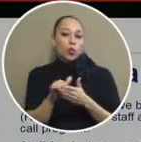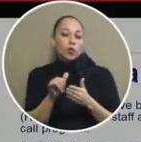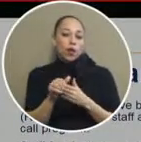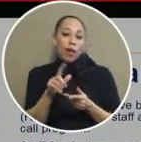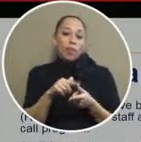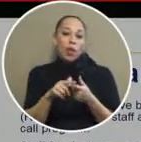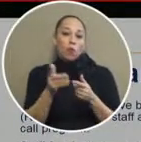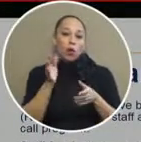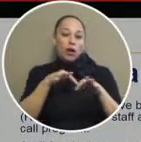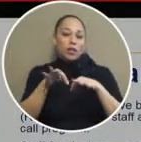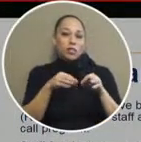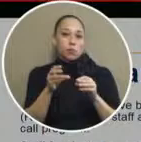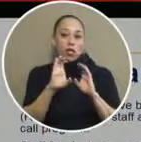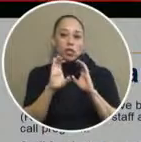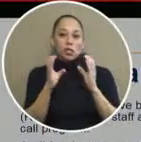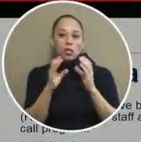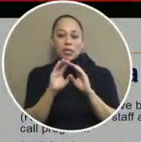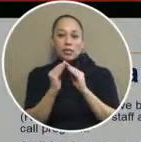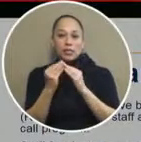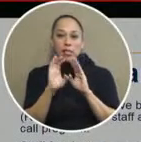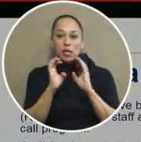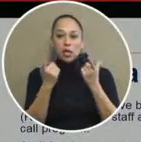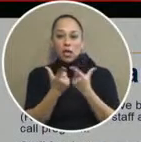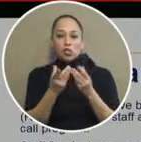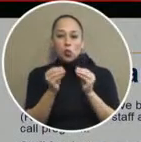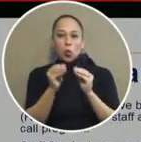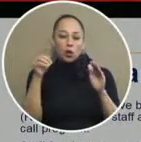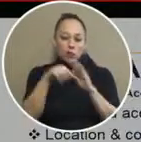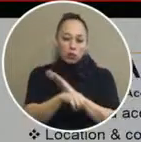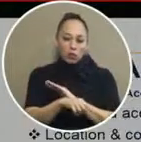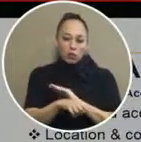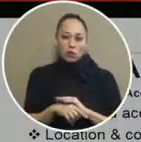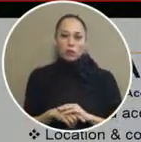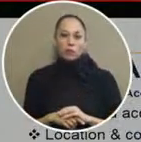back to council as we have more details. Next slide, please.